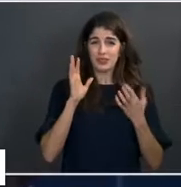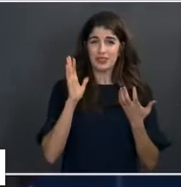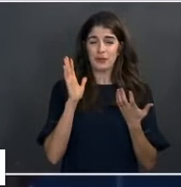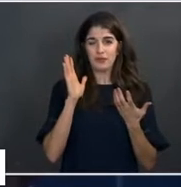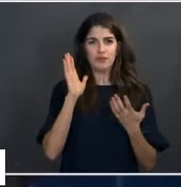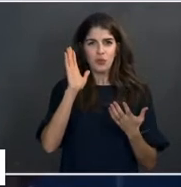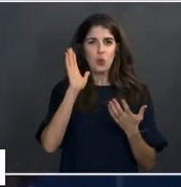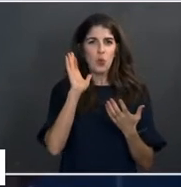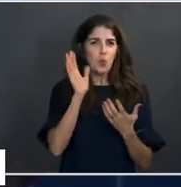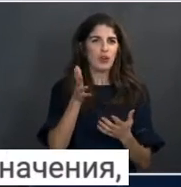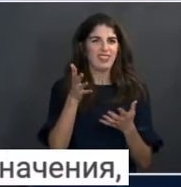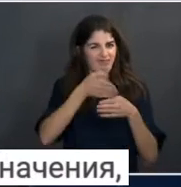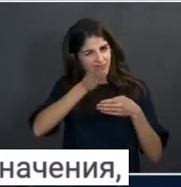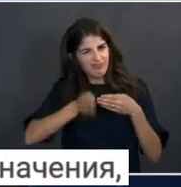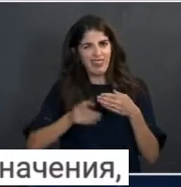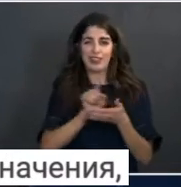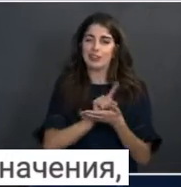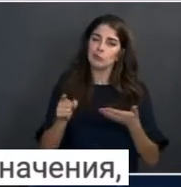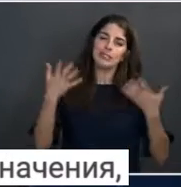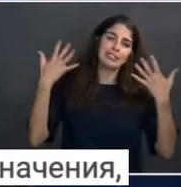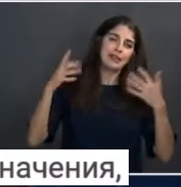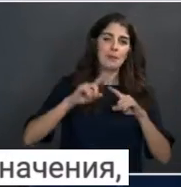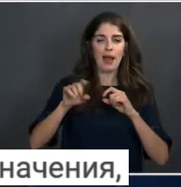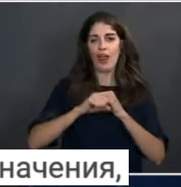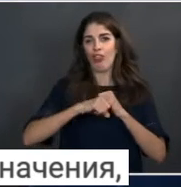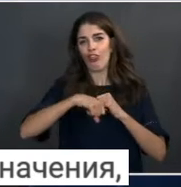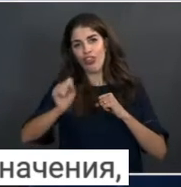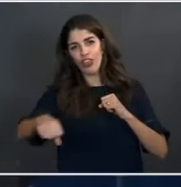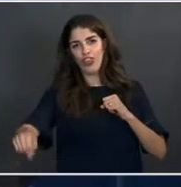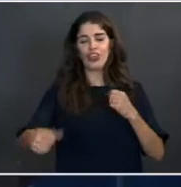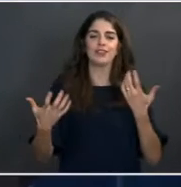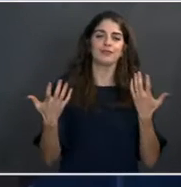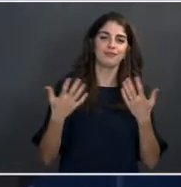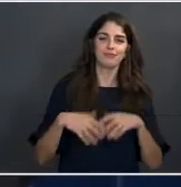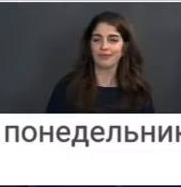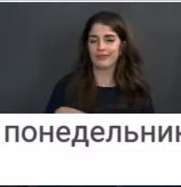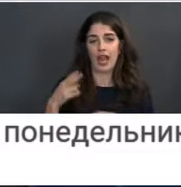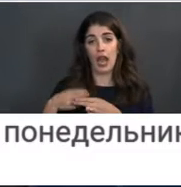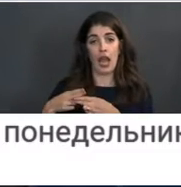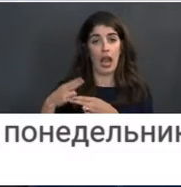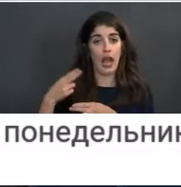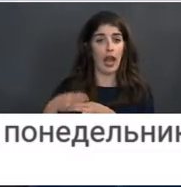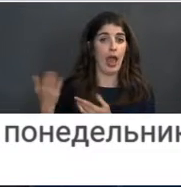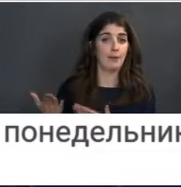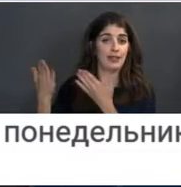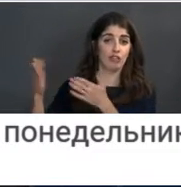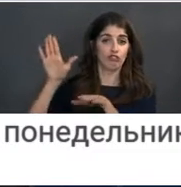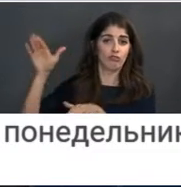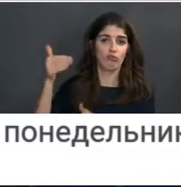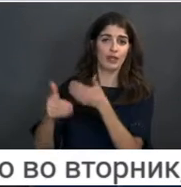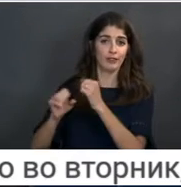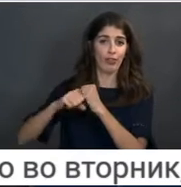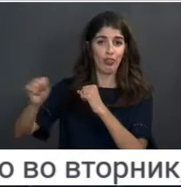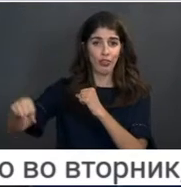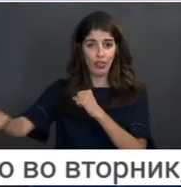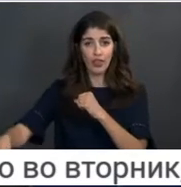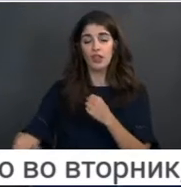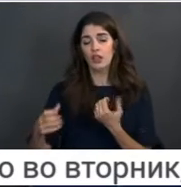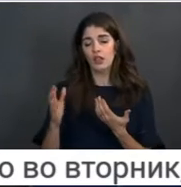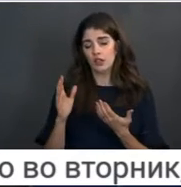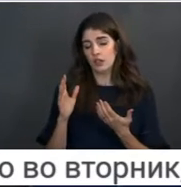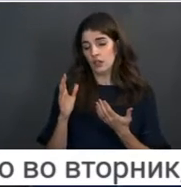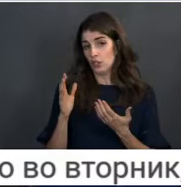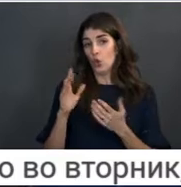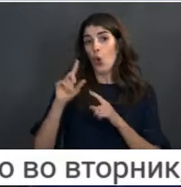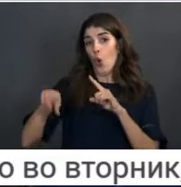confirmed by the end of this week. But because of the filibuster of his nomination, we expect him to be confirmed on Monday evening, and therefore the president will